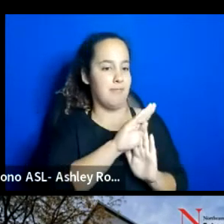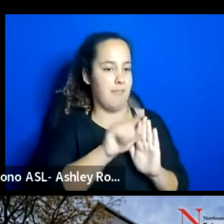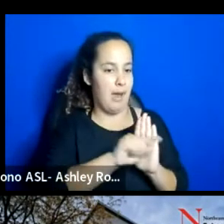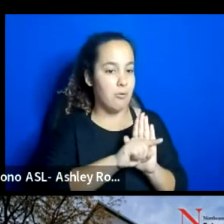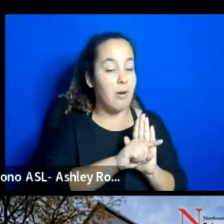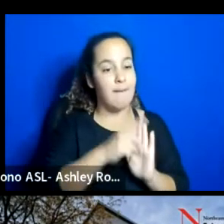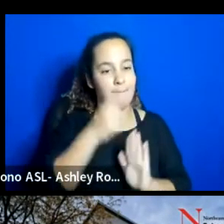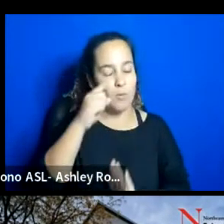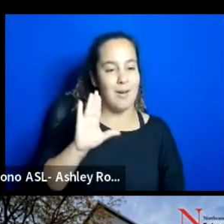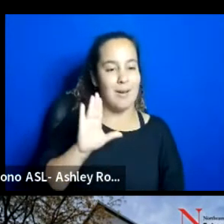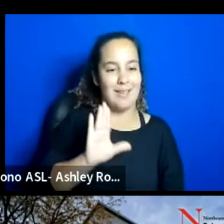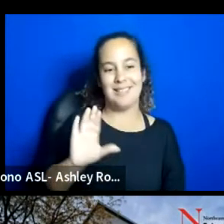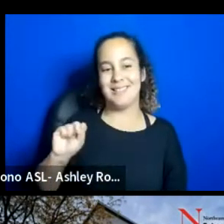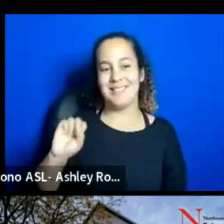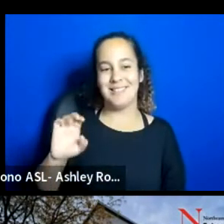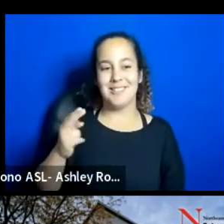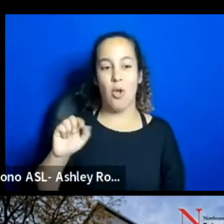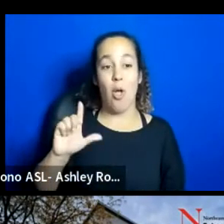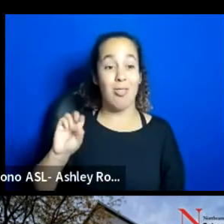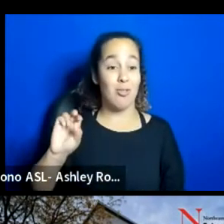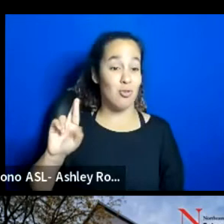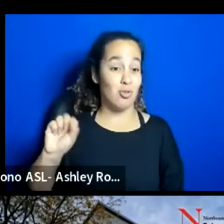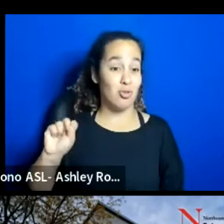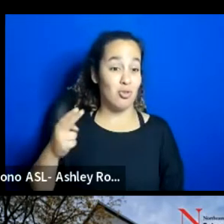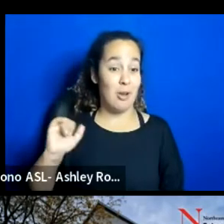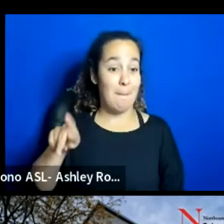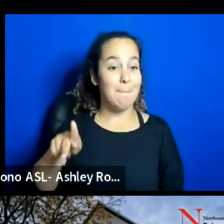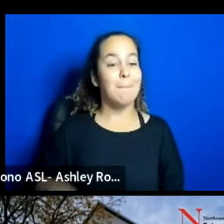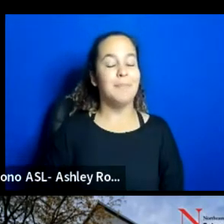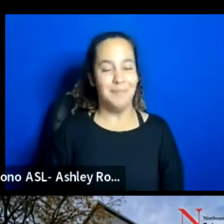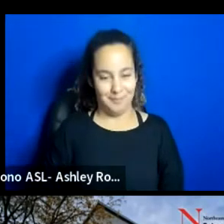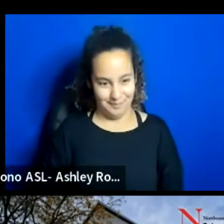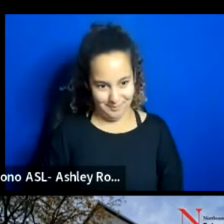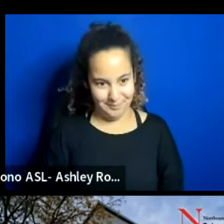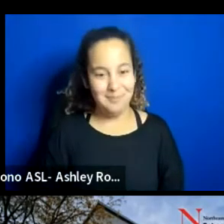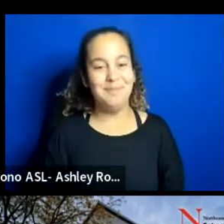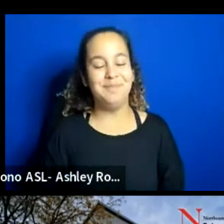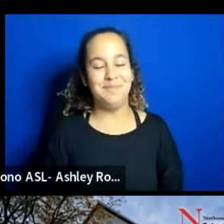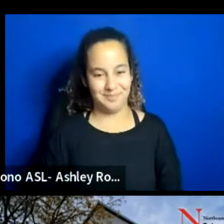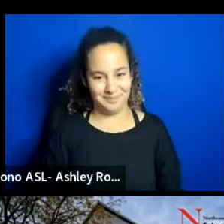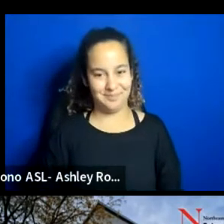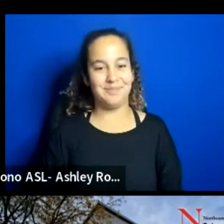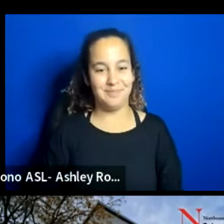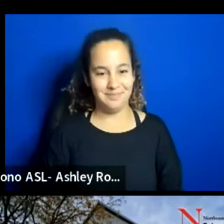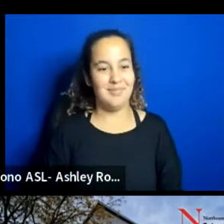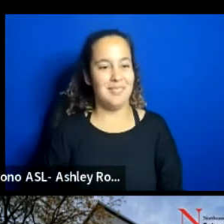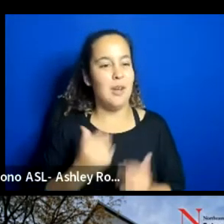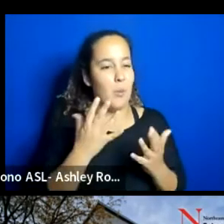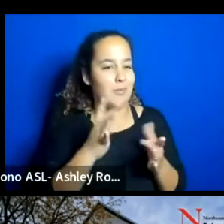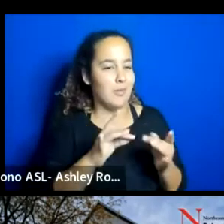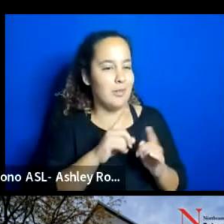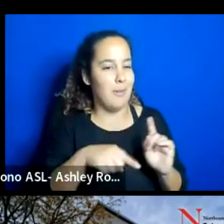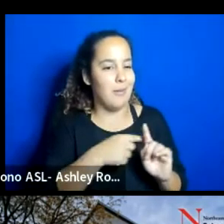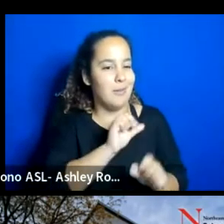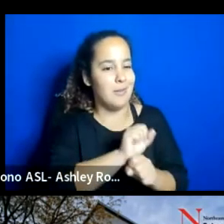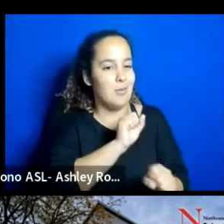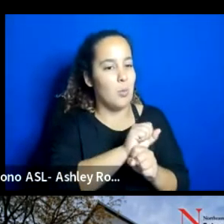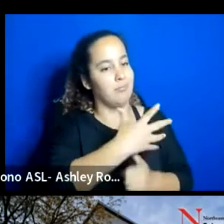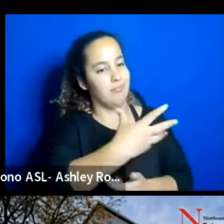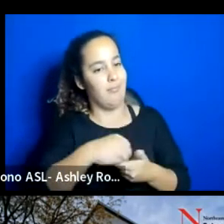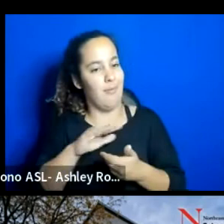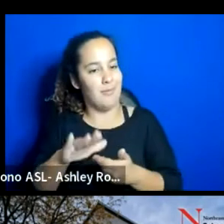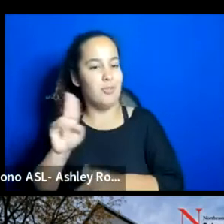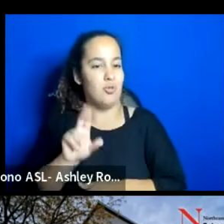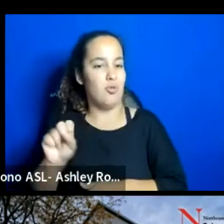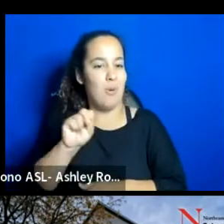very briefly talk about what the shadow of this Australian heritage brings to US theatre studies. So I first heard